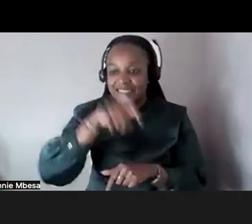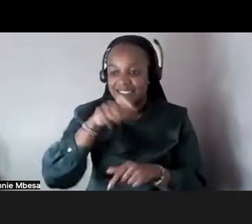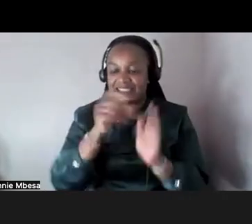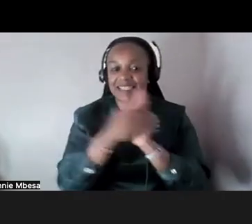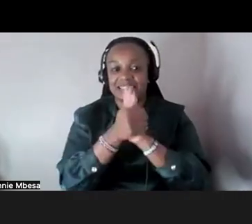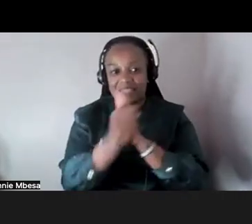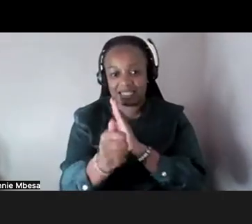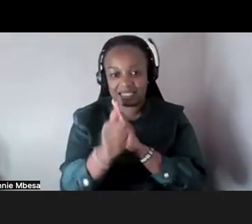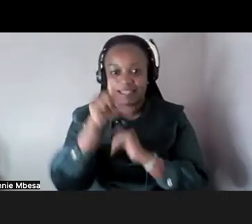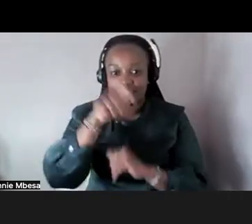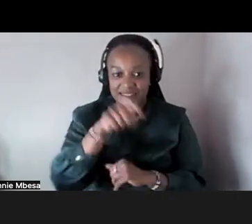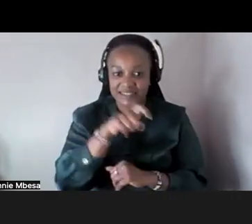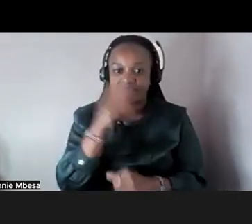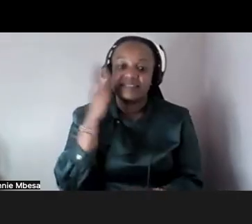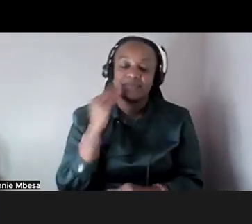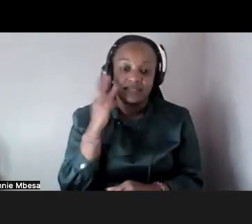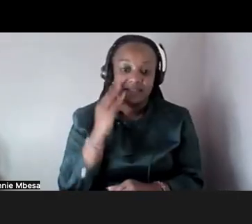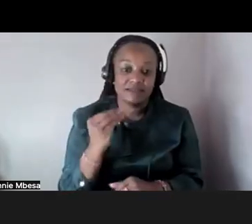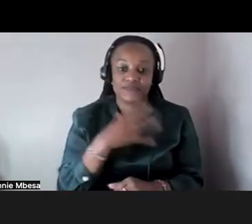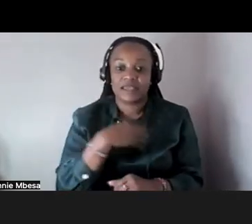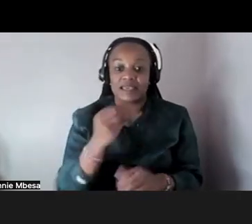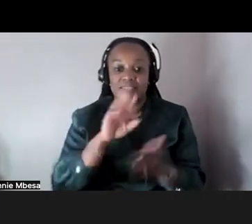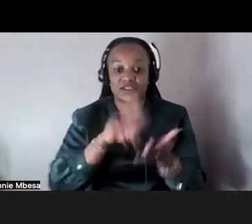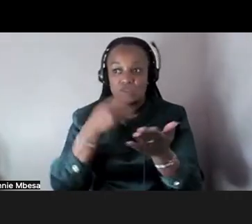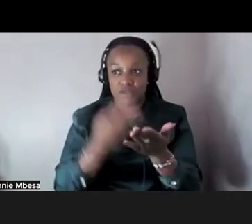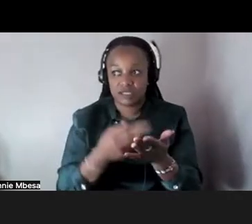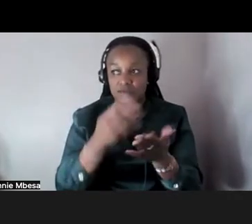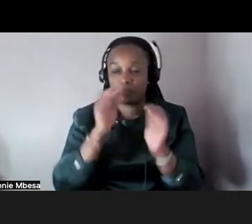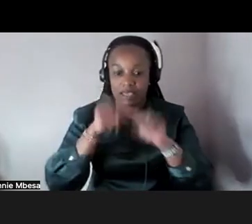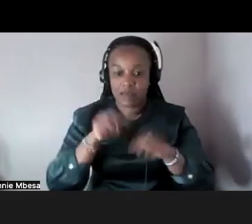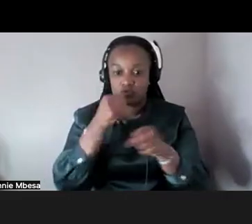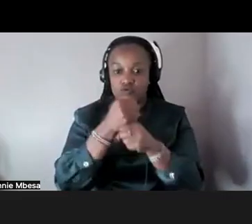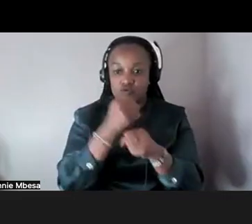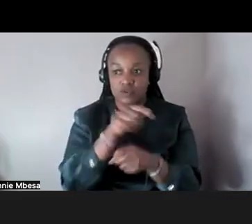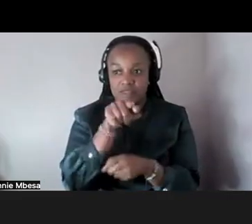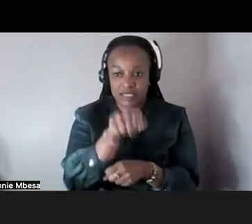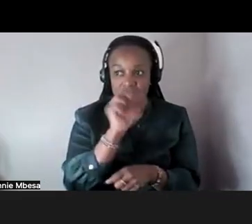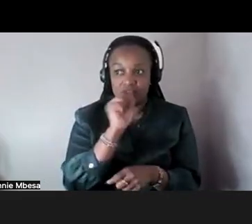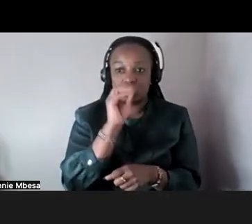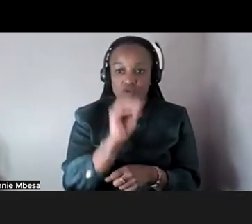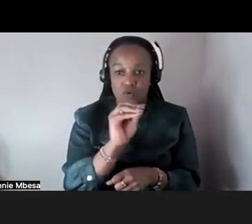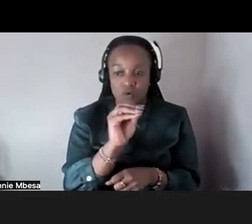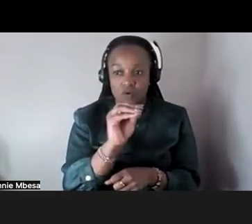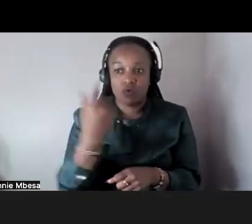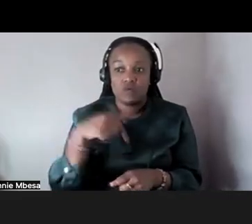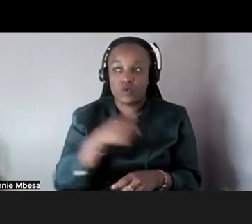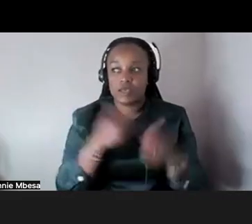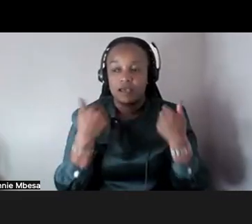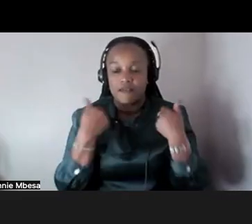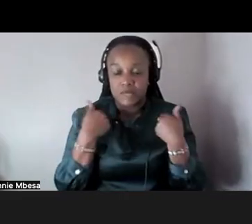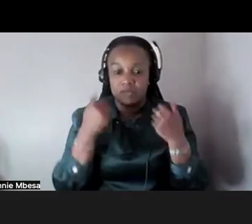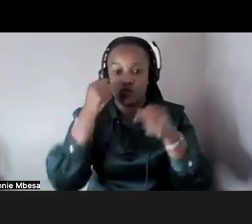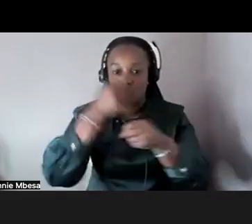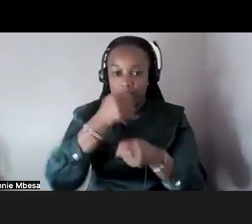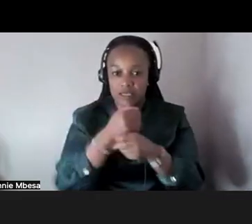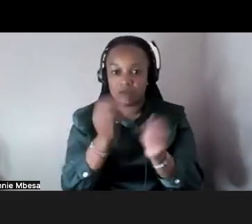the experience and the resources to be able to do this. So we've been working with them